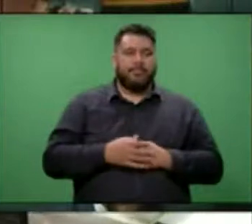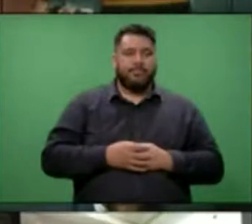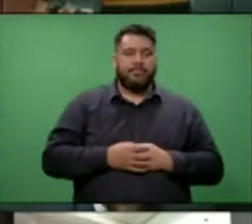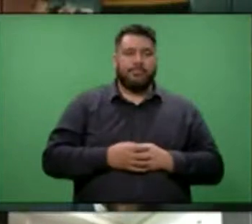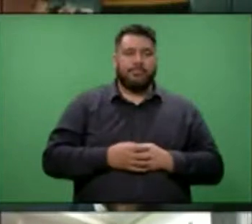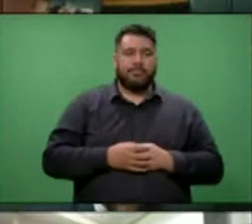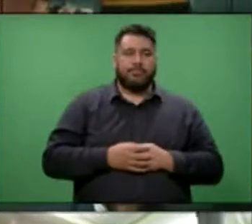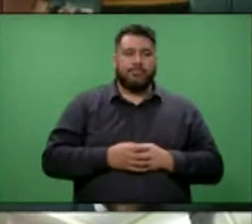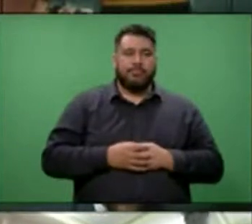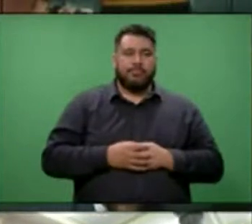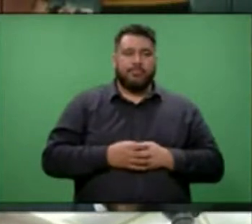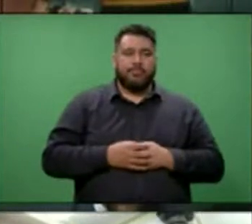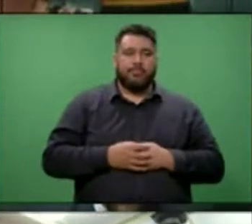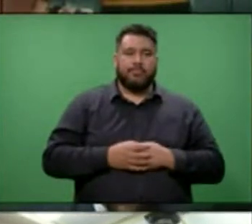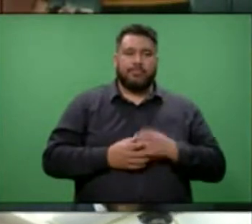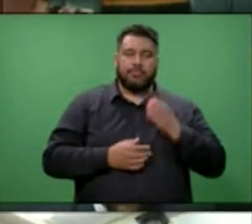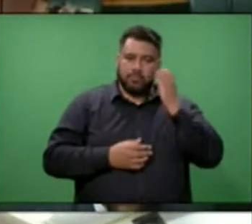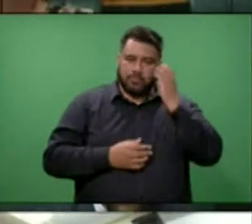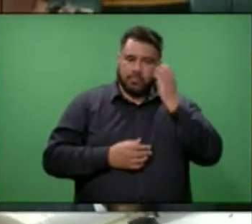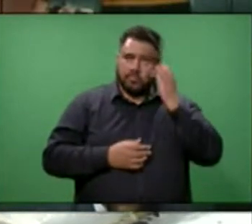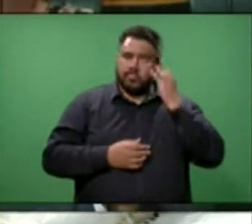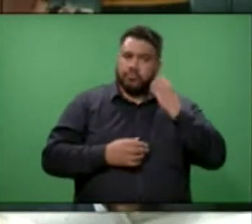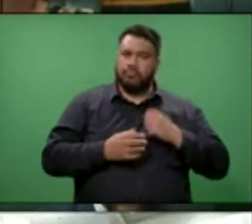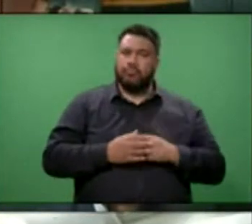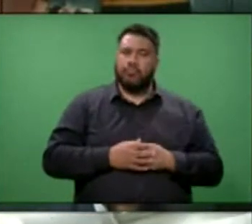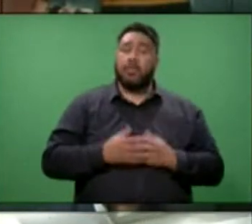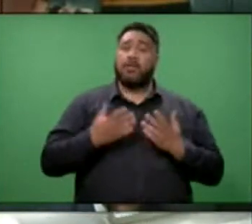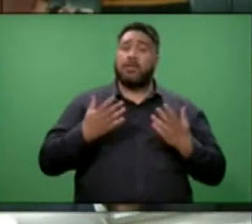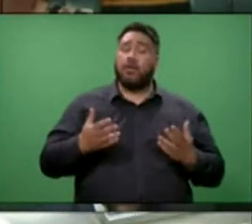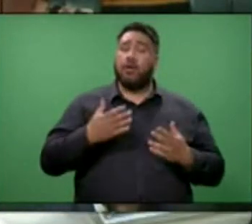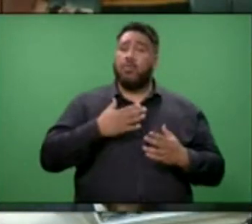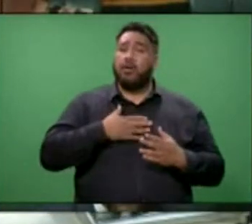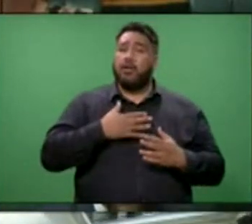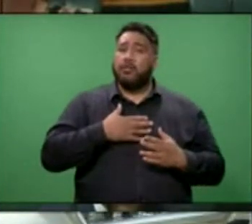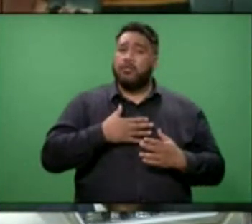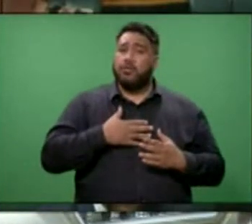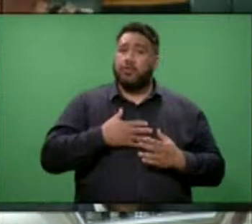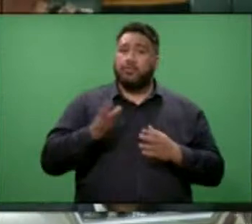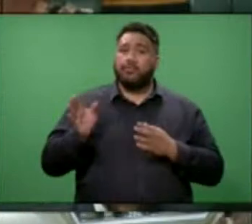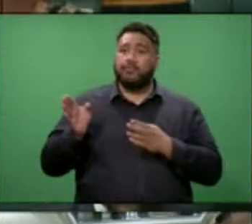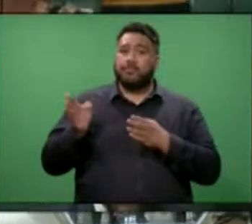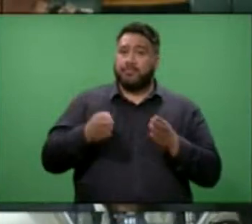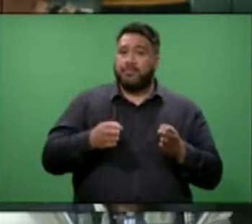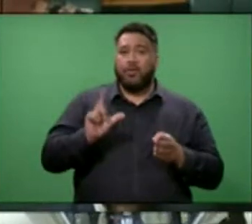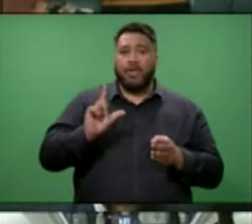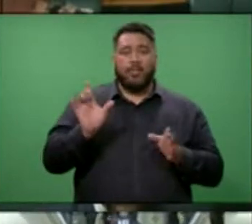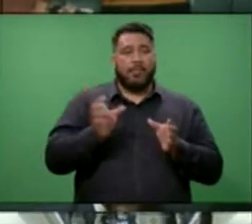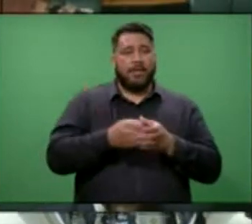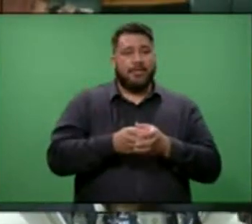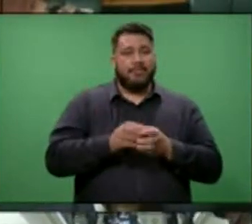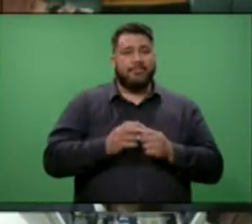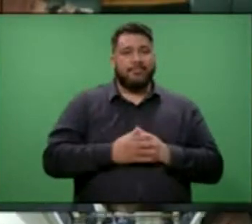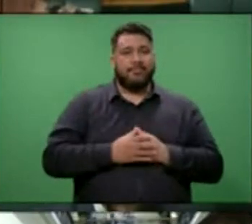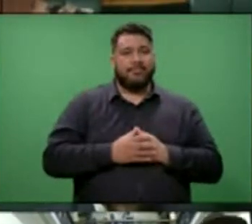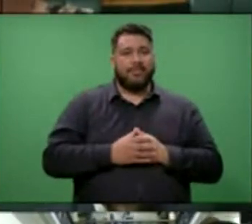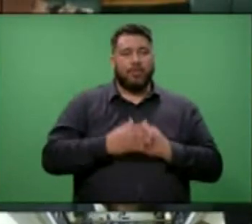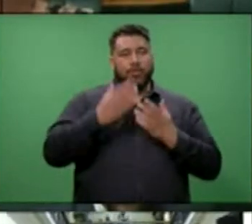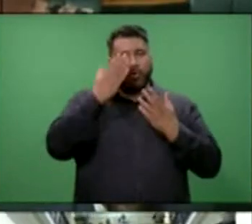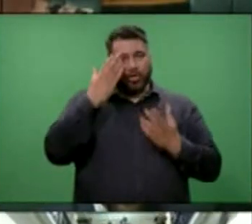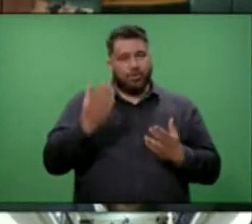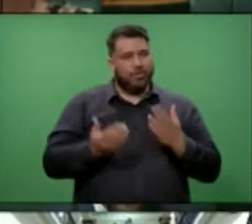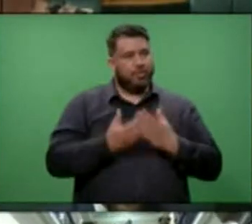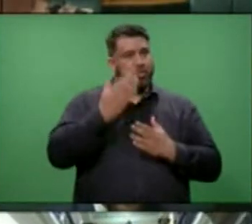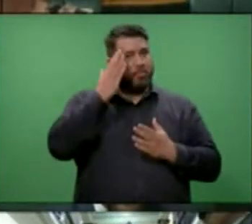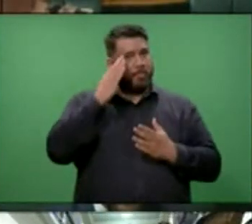pāti o te rōpū reipa, tēnā rā koutou ngā mema hau. Mihi kauana ki a koutou, I whakawhānuitia